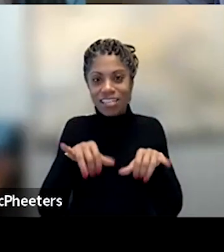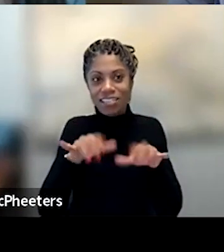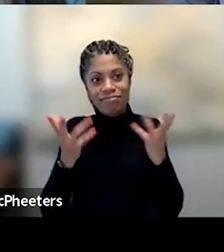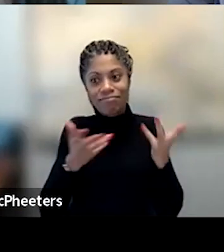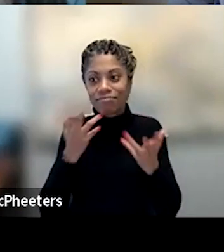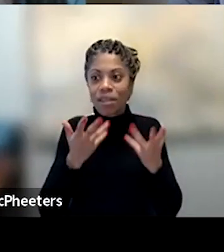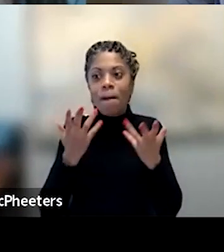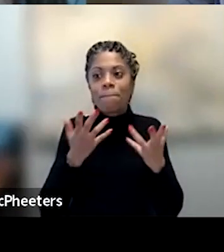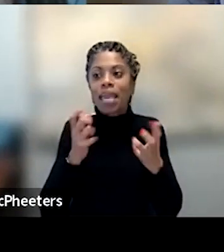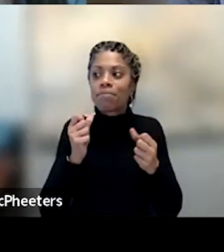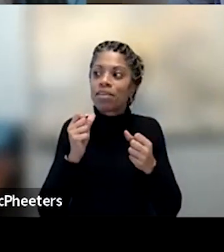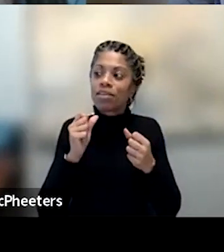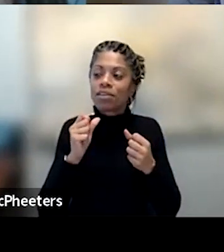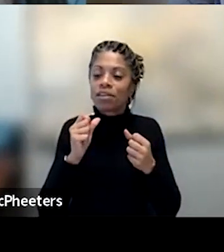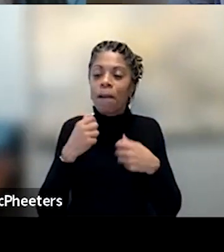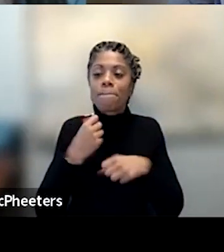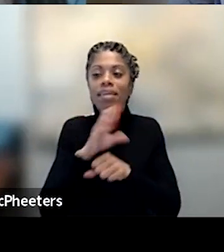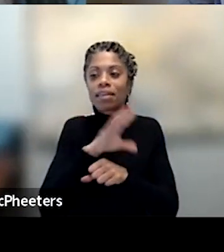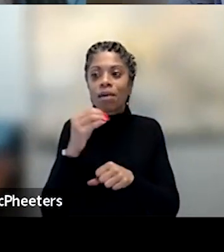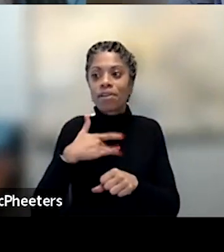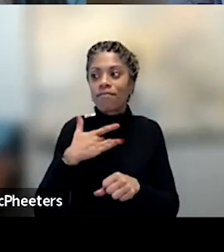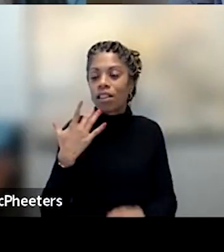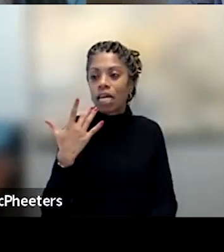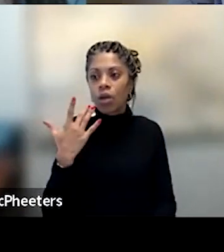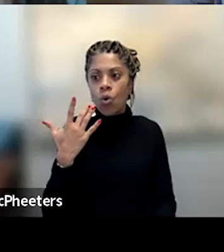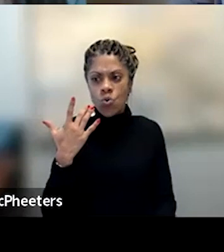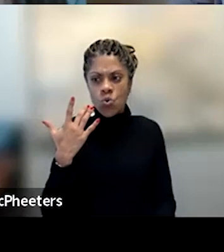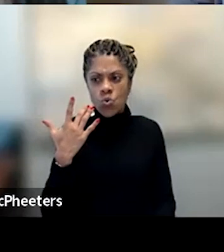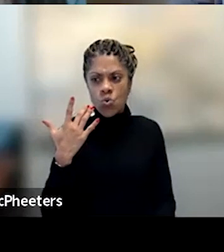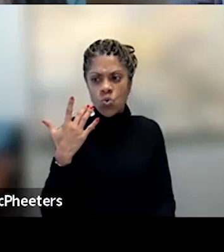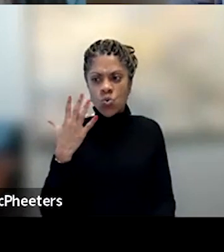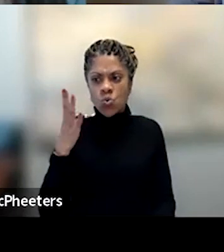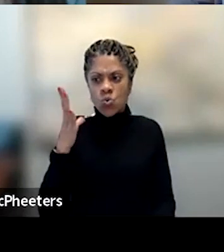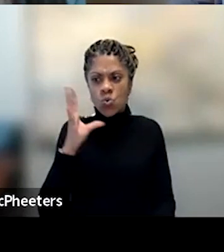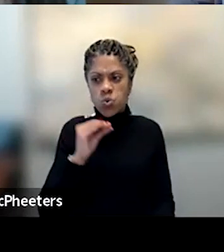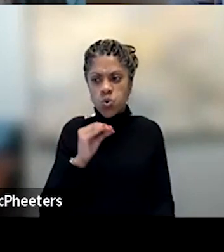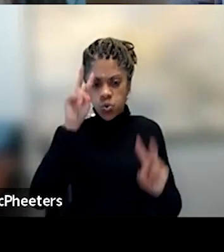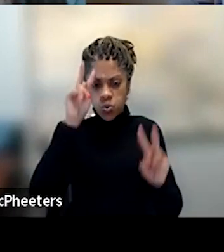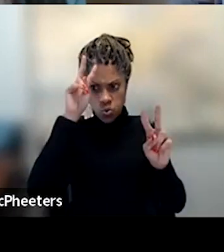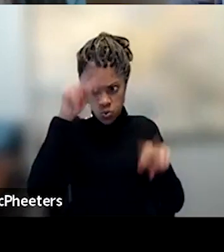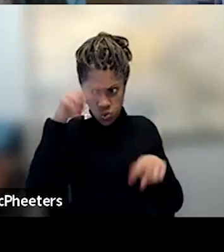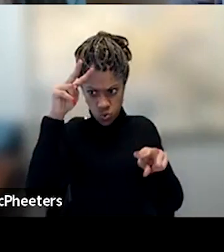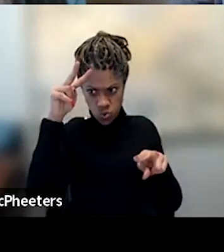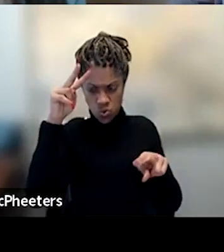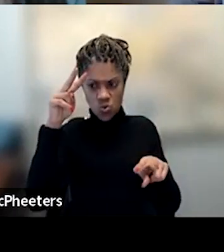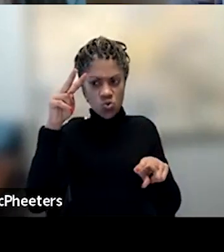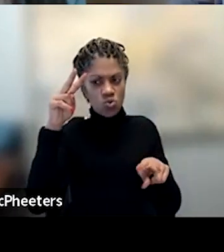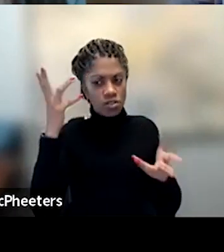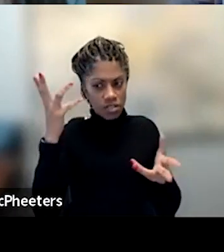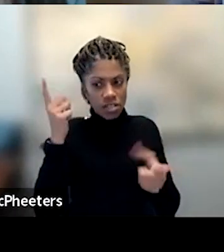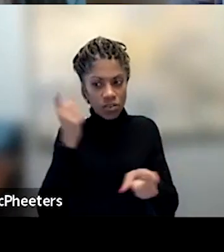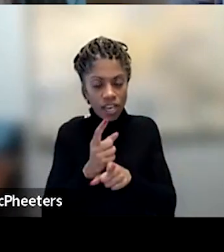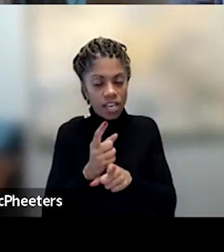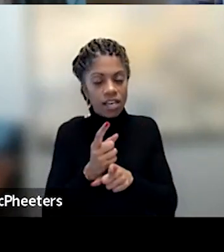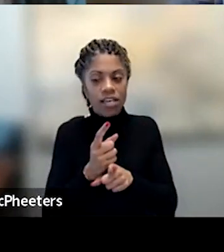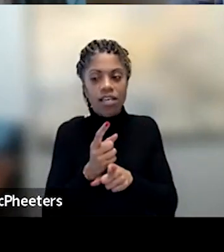So, and I think that a lot of organizations are increasingly being